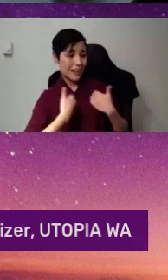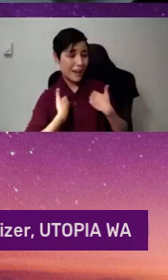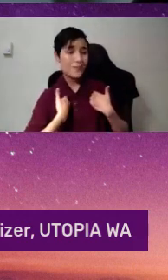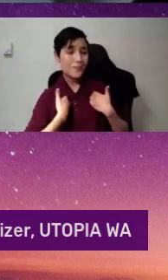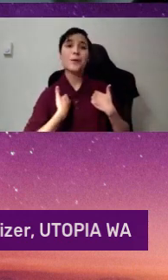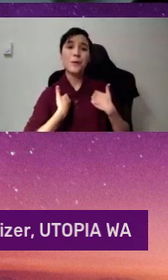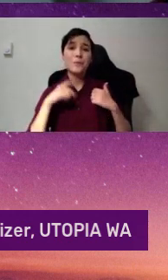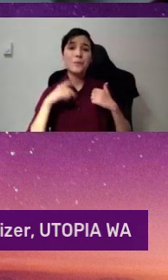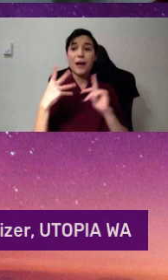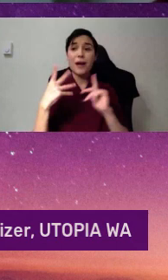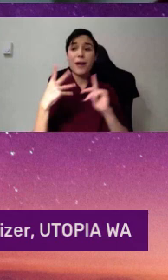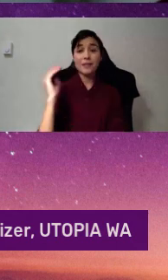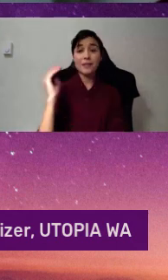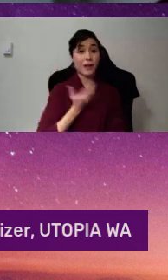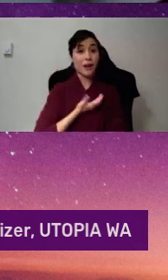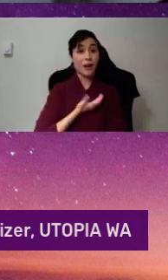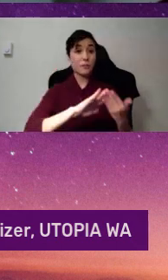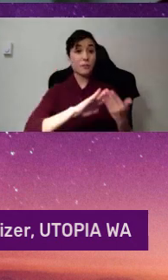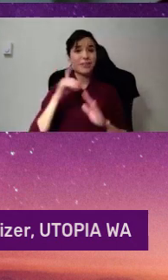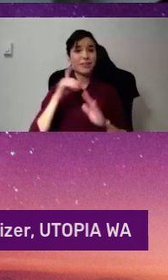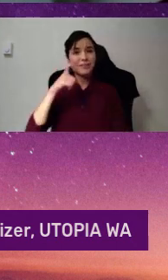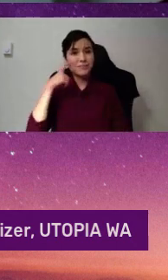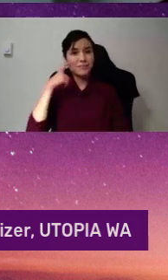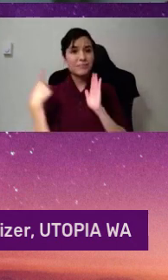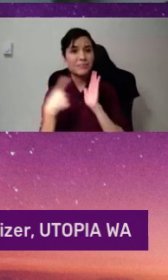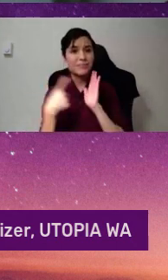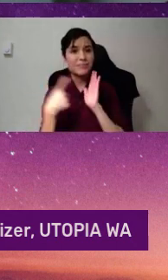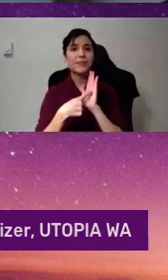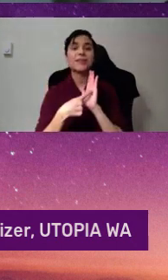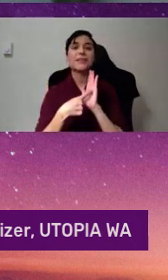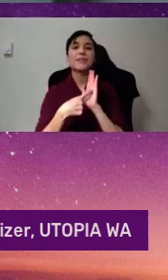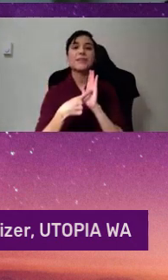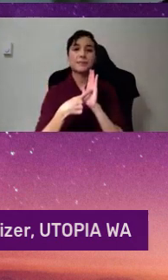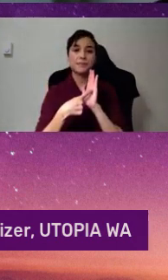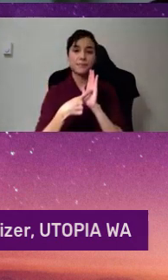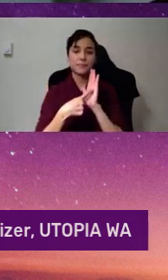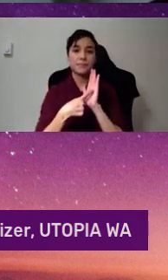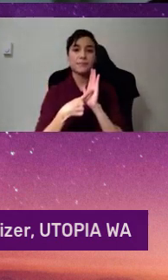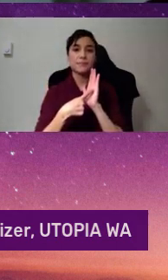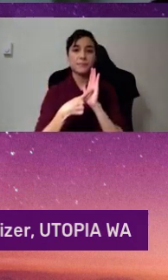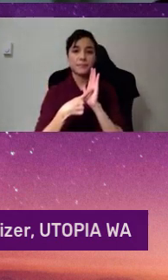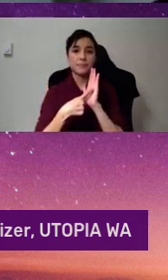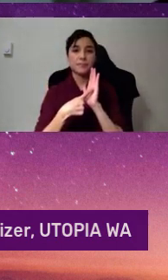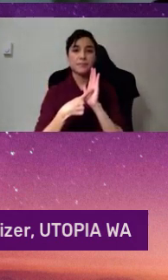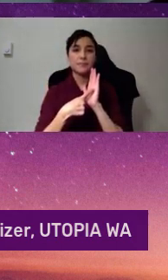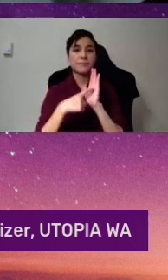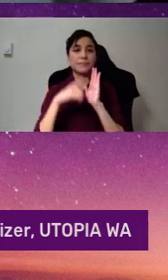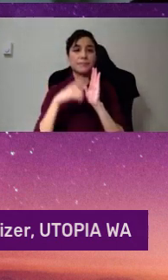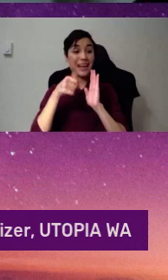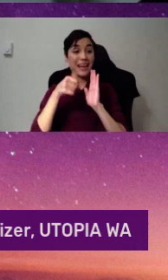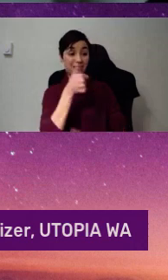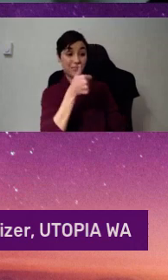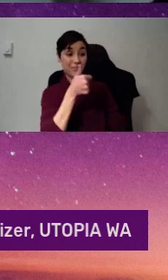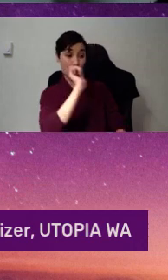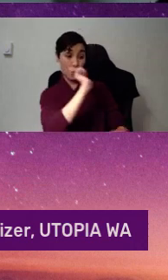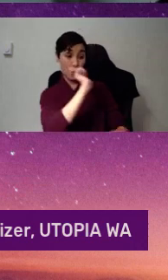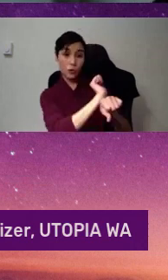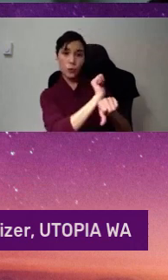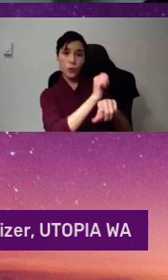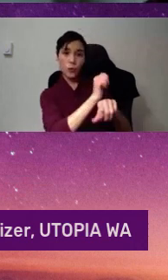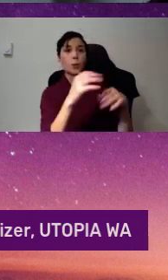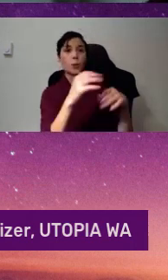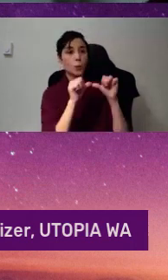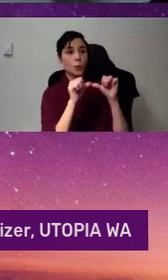that in itself is pushing the edge of what we imagine as